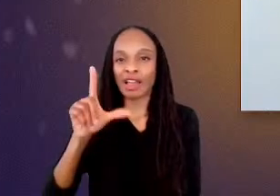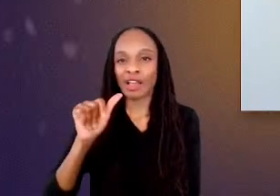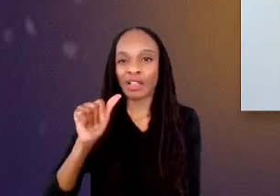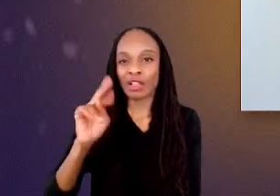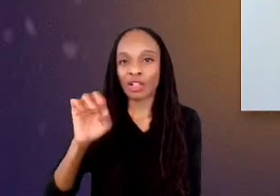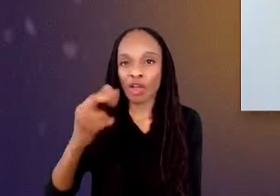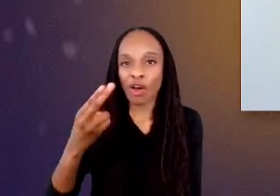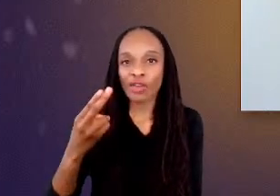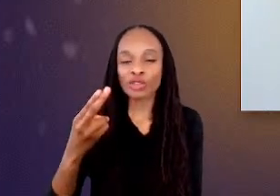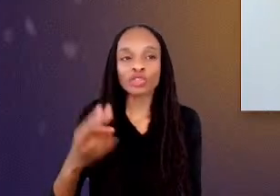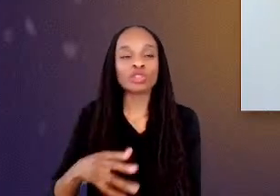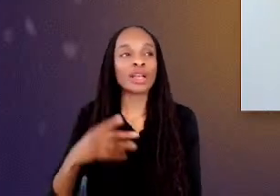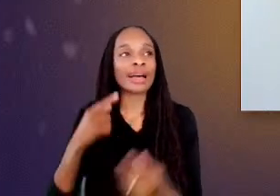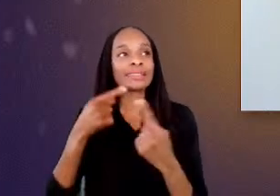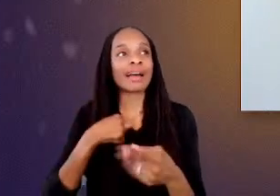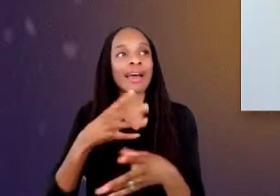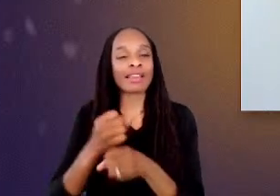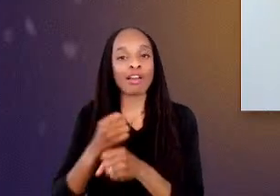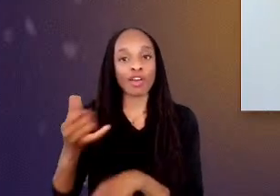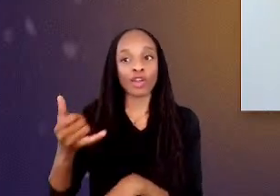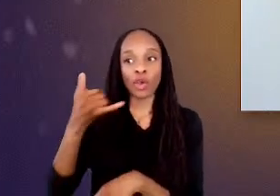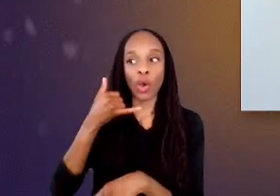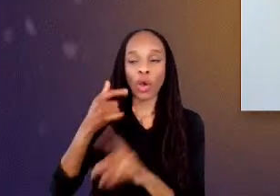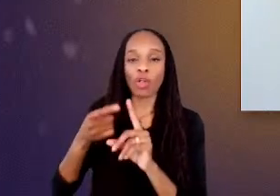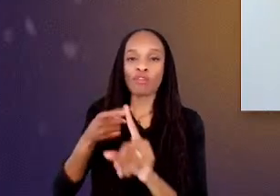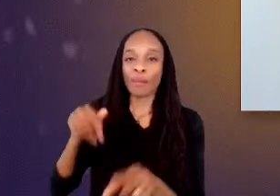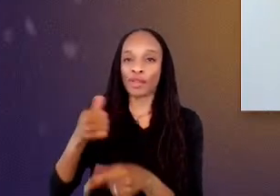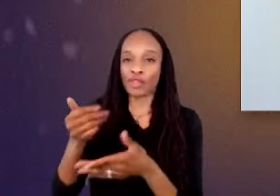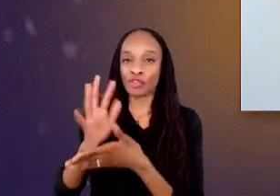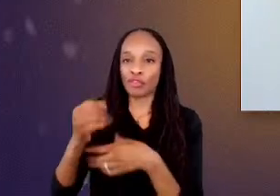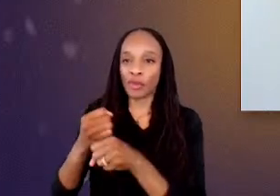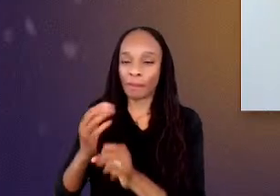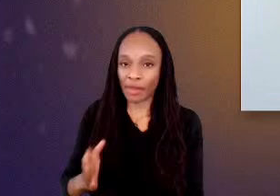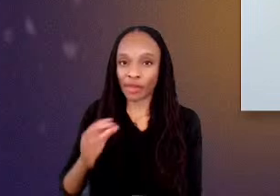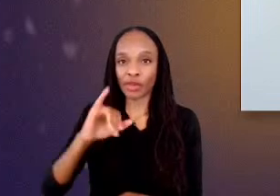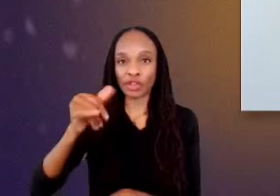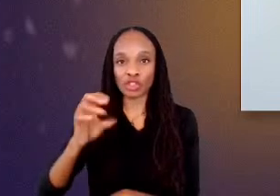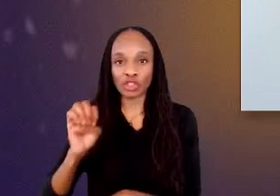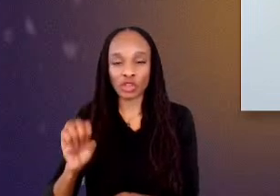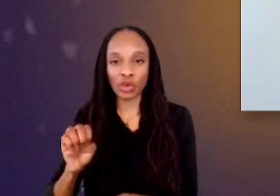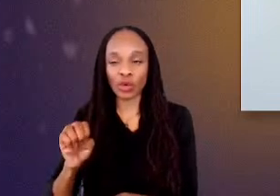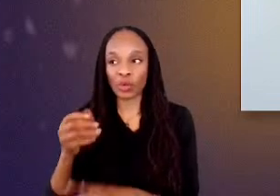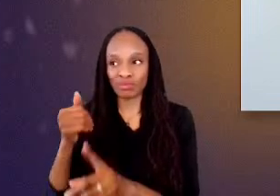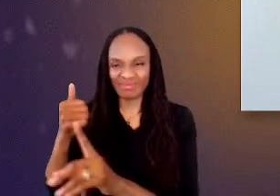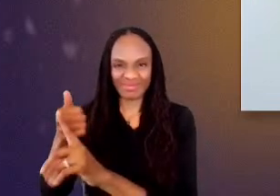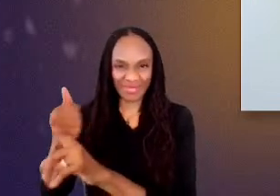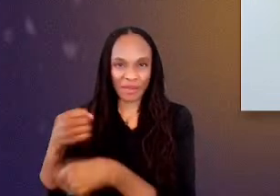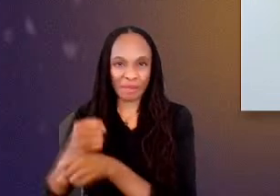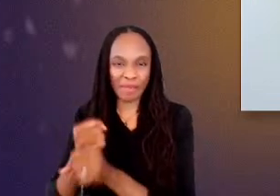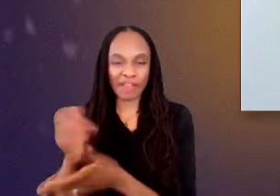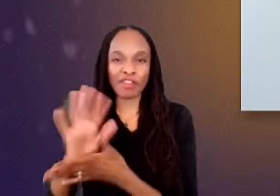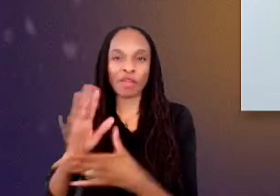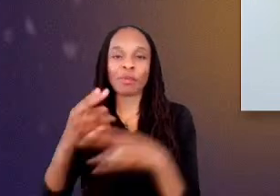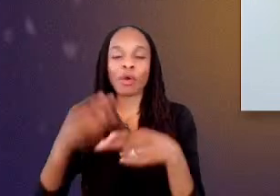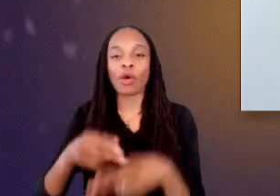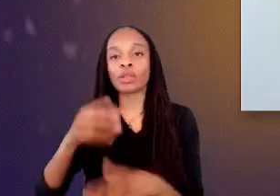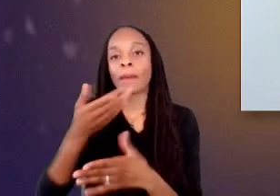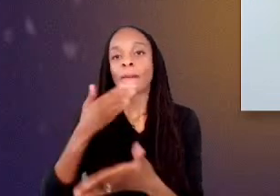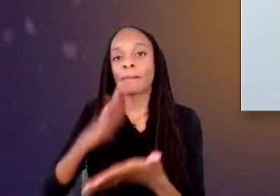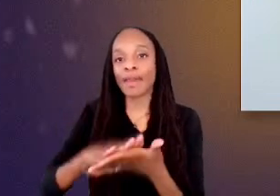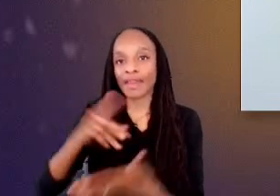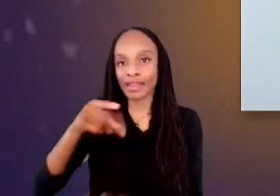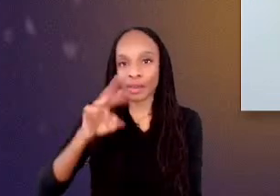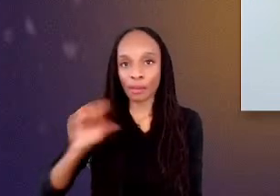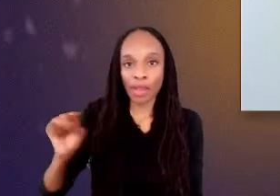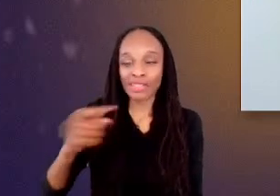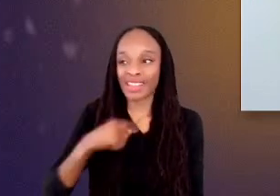until I got a call from another filmmaker, Joe Peeler, who made a film called Bad Press, who was on the festival circuit with me. And I met him at a